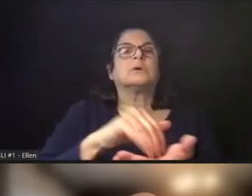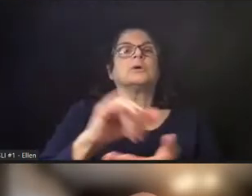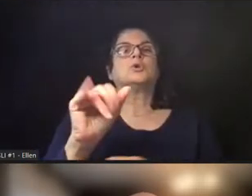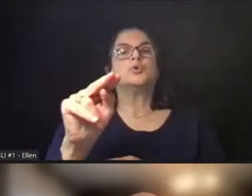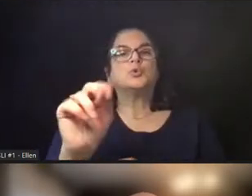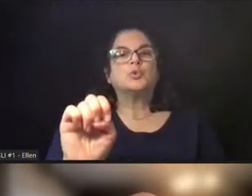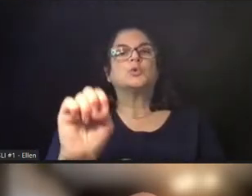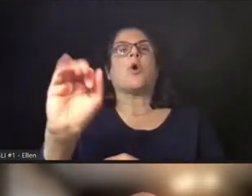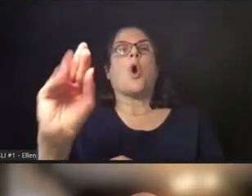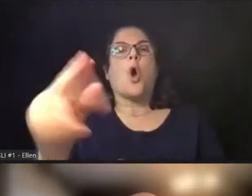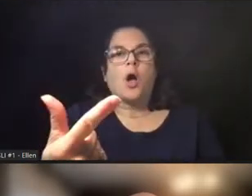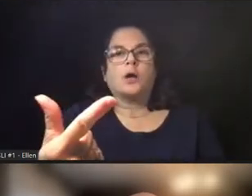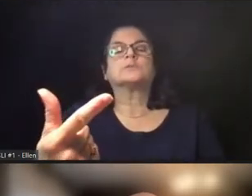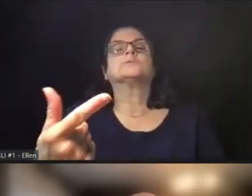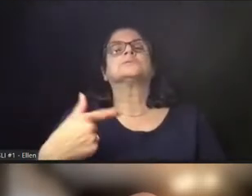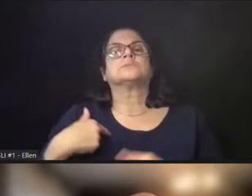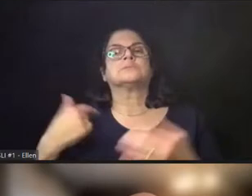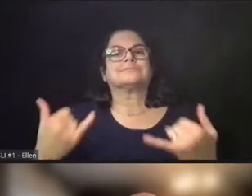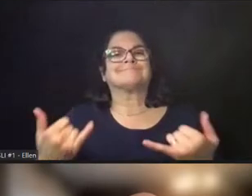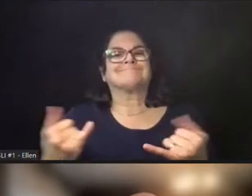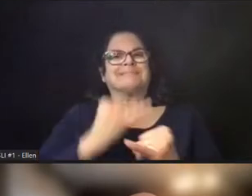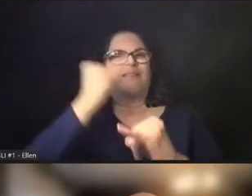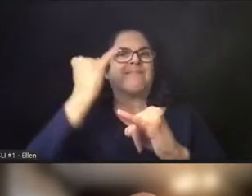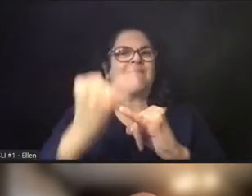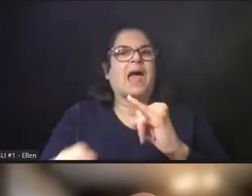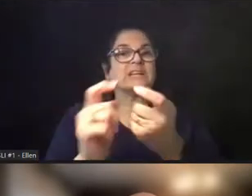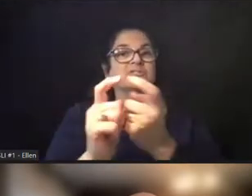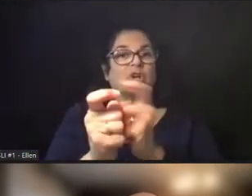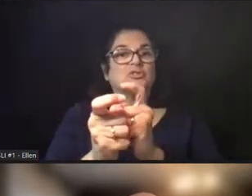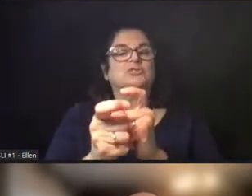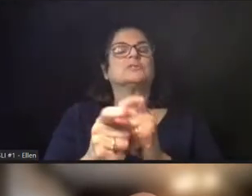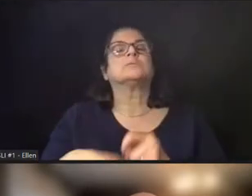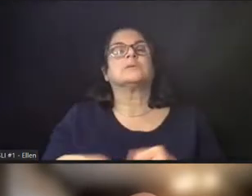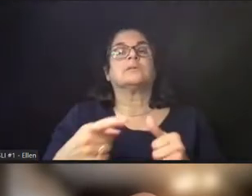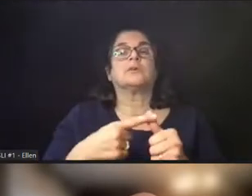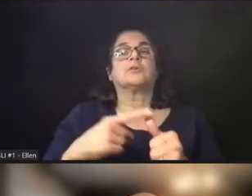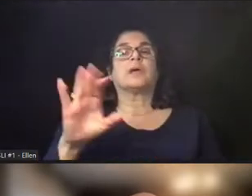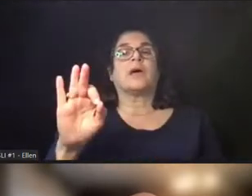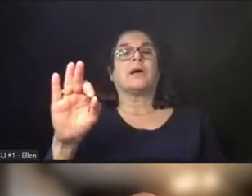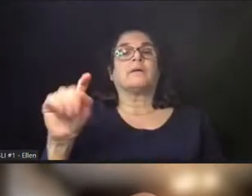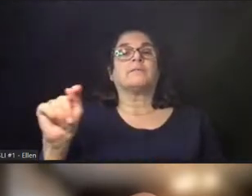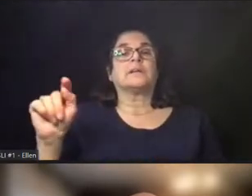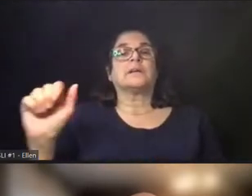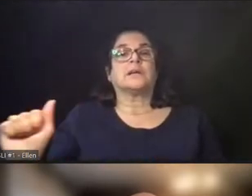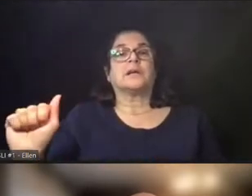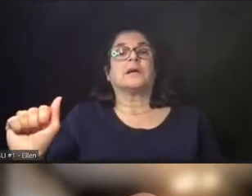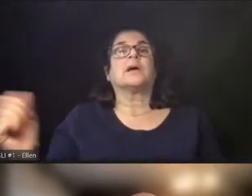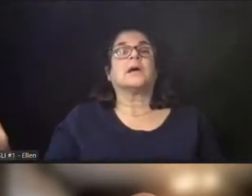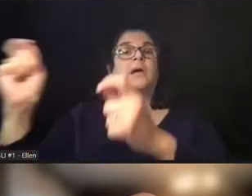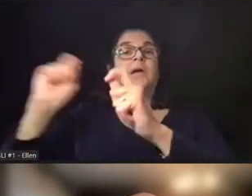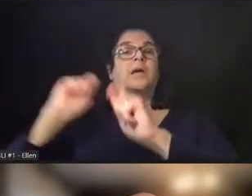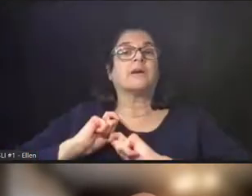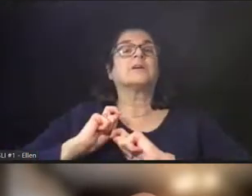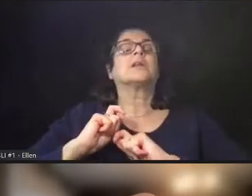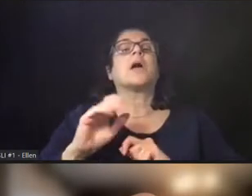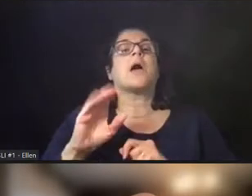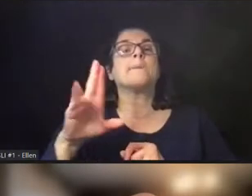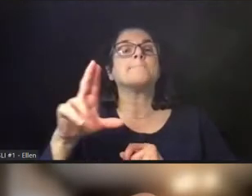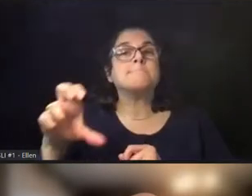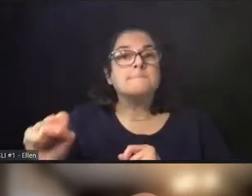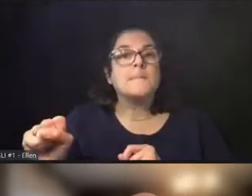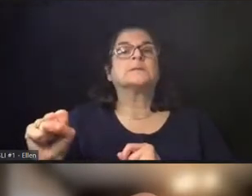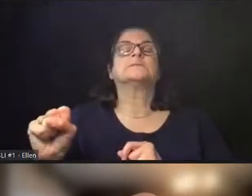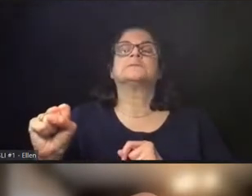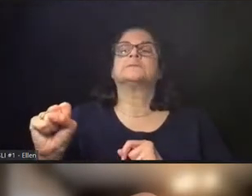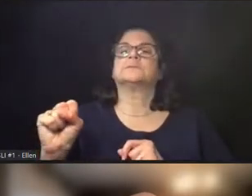to incorporate additional known changes. First, FTA has awarded bus and bus facilities and low and no emission